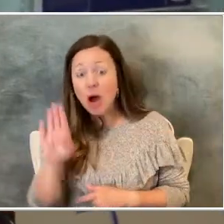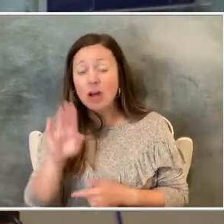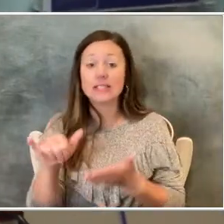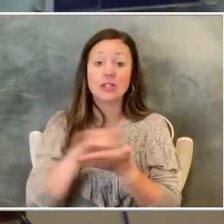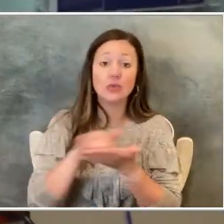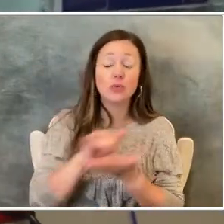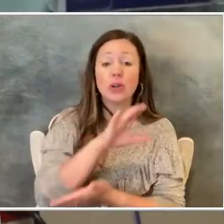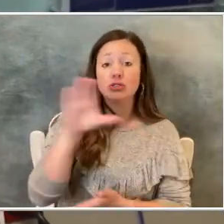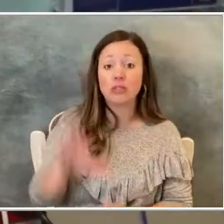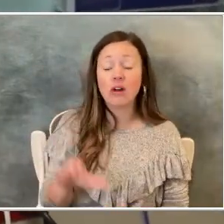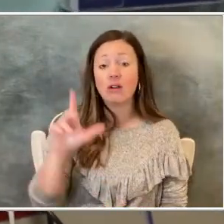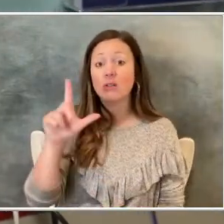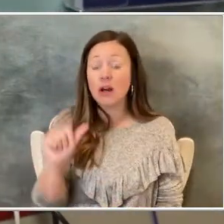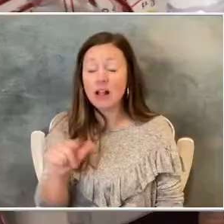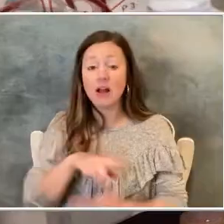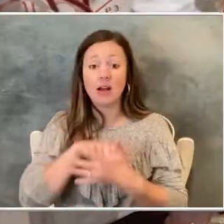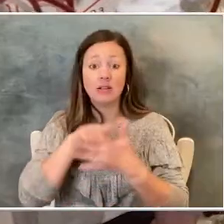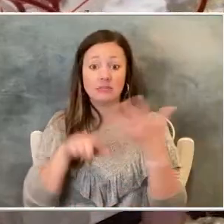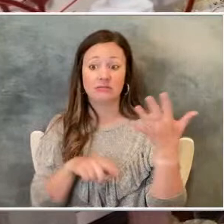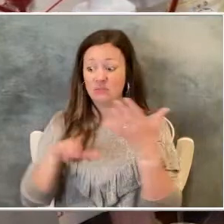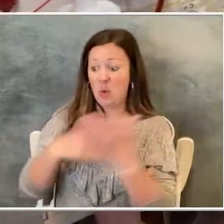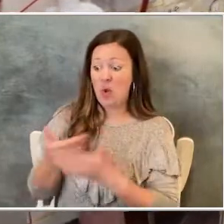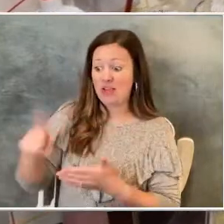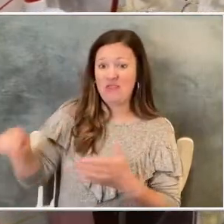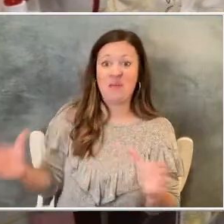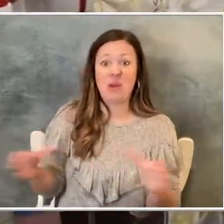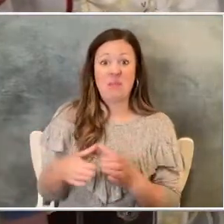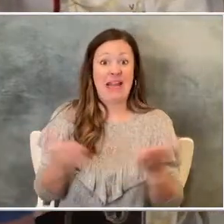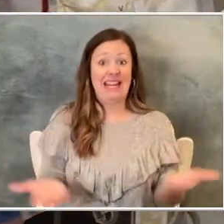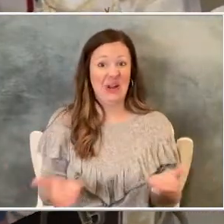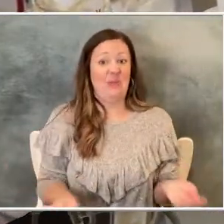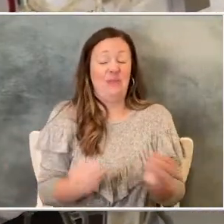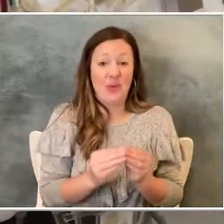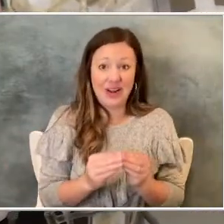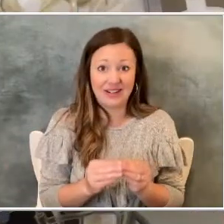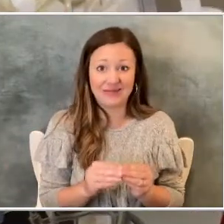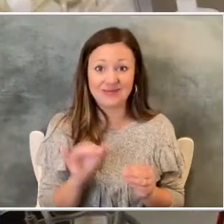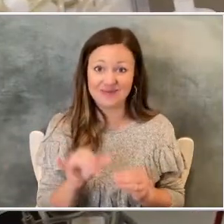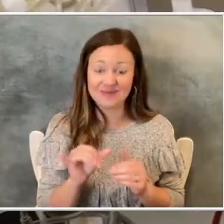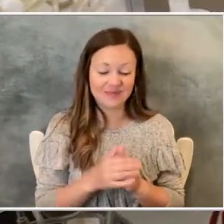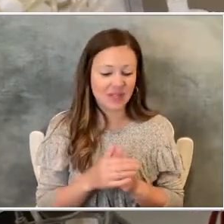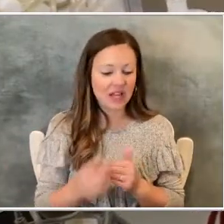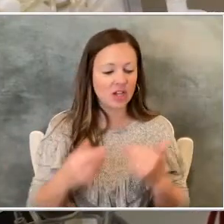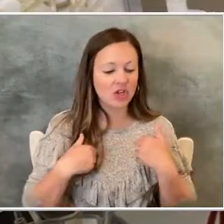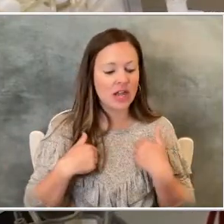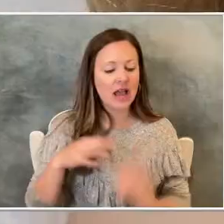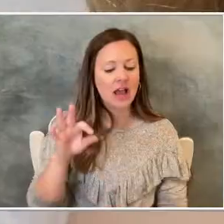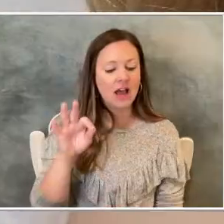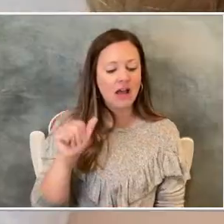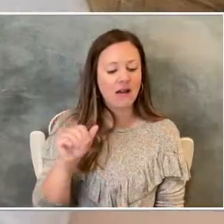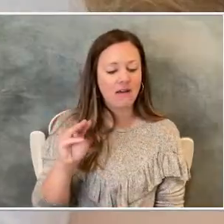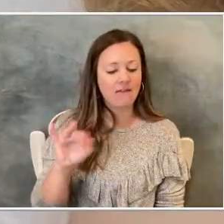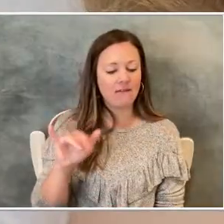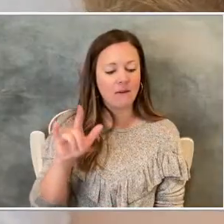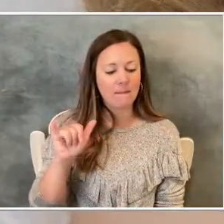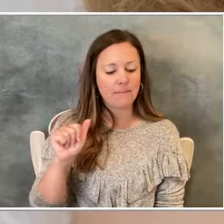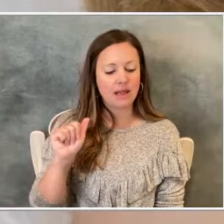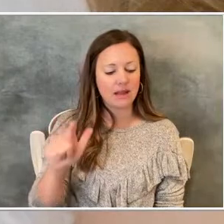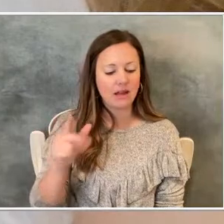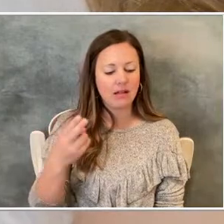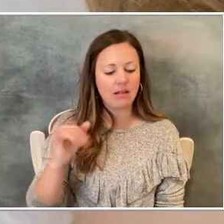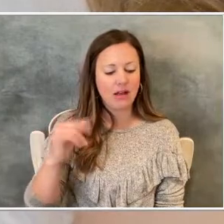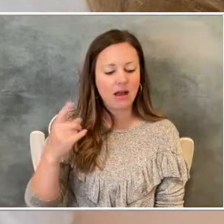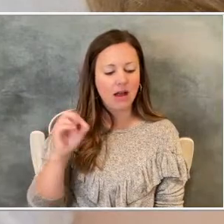LA combined. Aubree has familial hypercholesterolemia, also known as FH. It's a